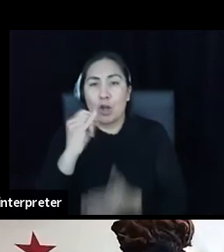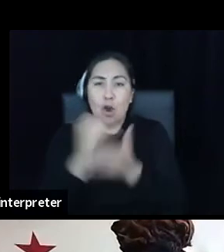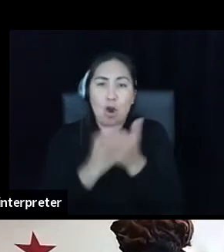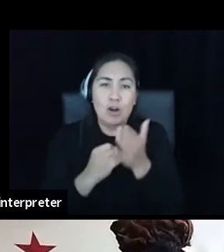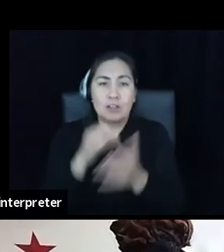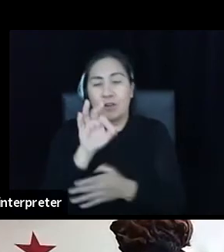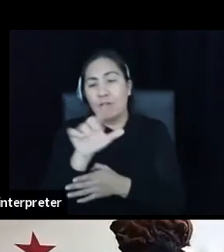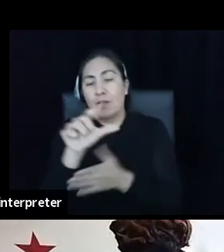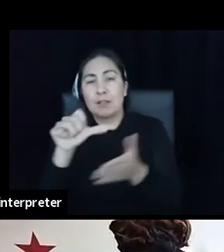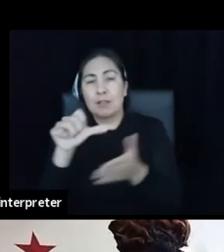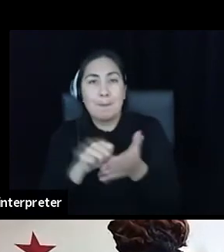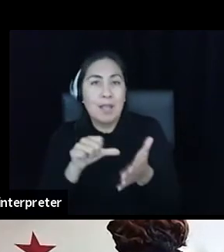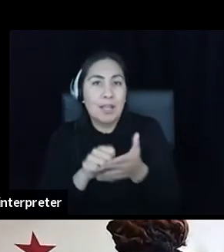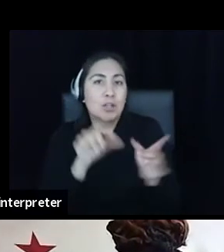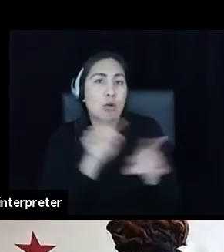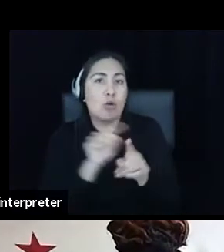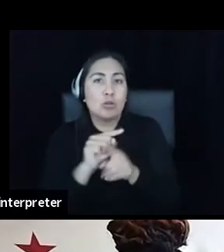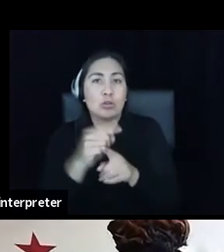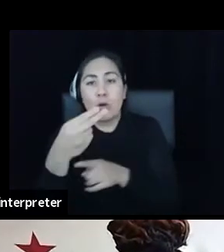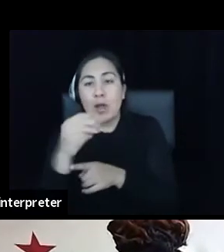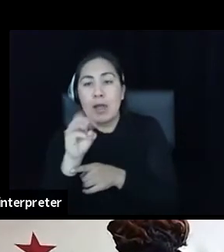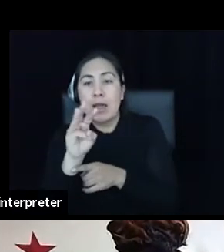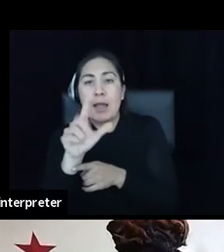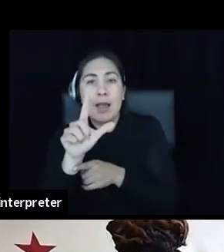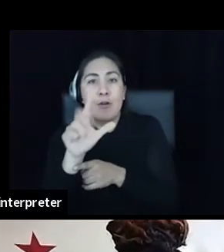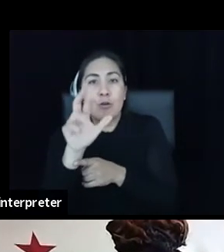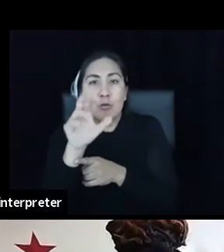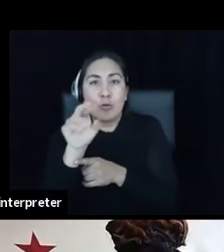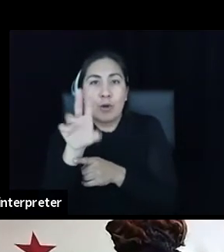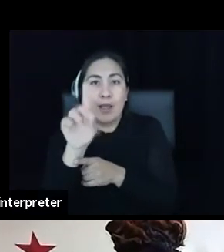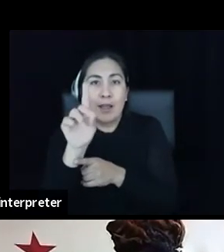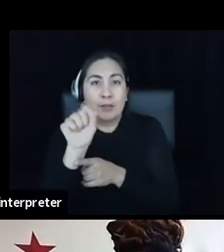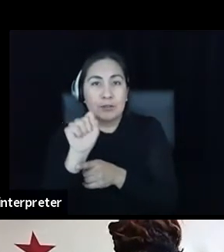well as on HowlRound's website. And we really hope you'll join us.